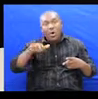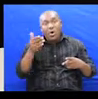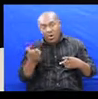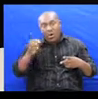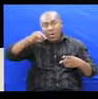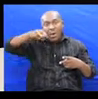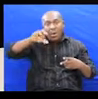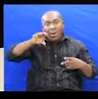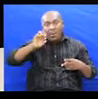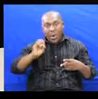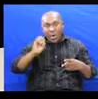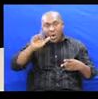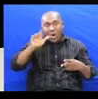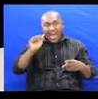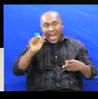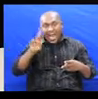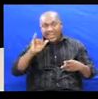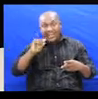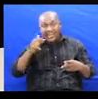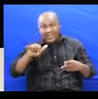concentration or molarity.